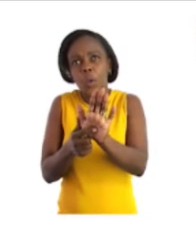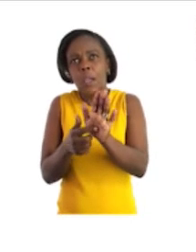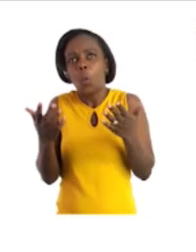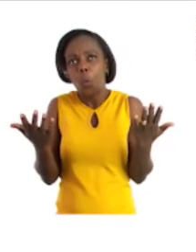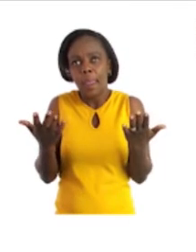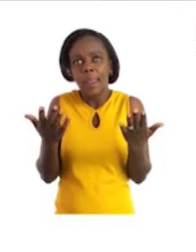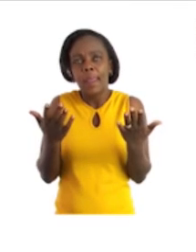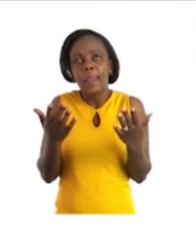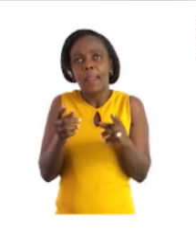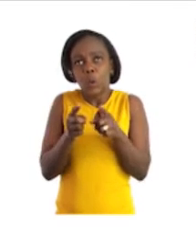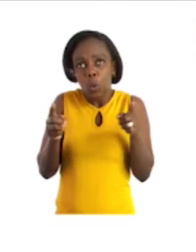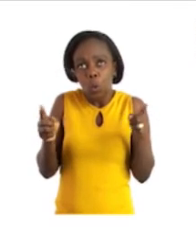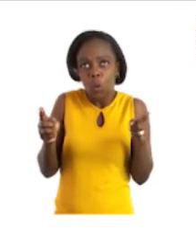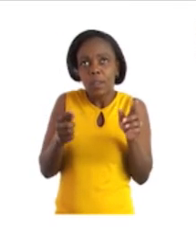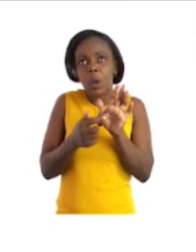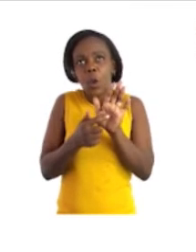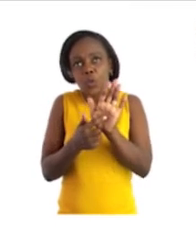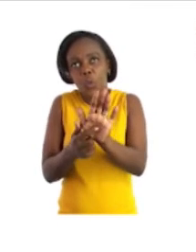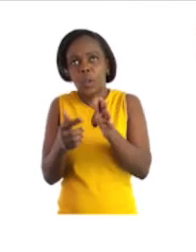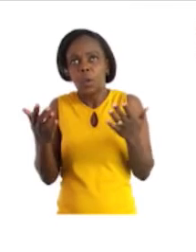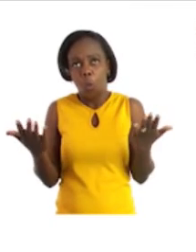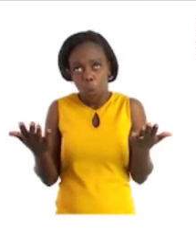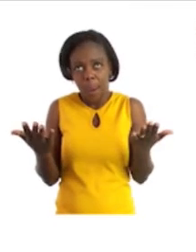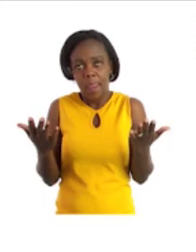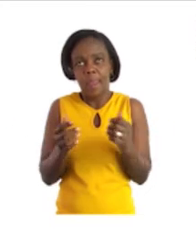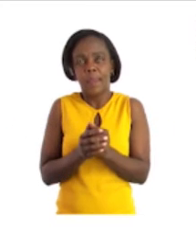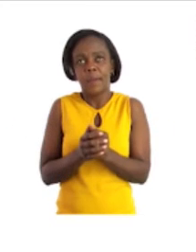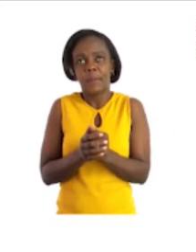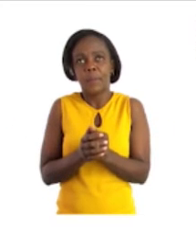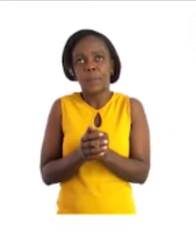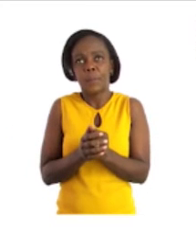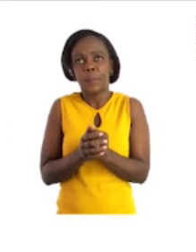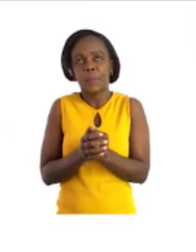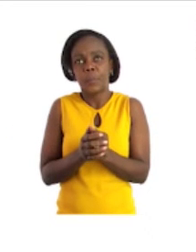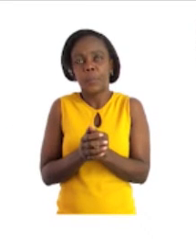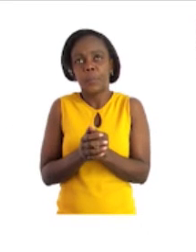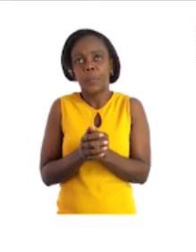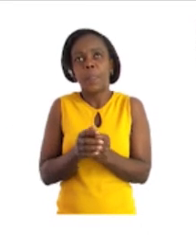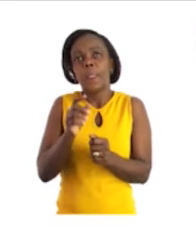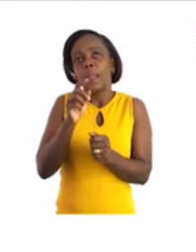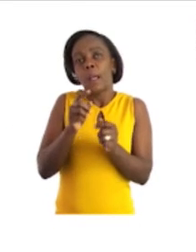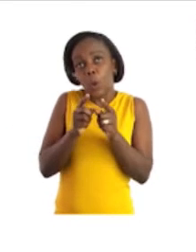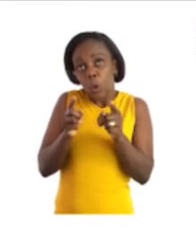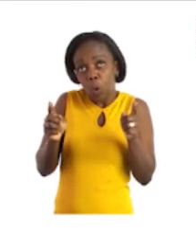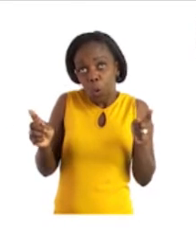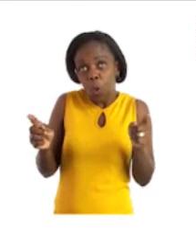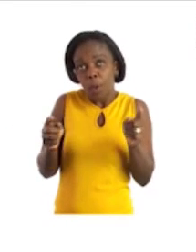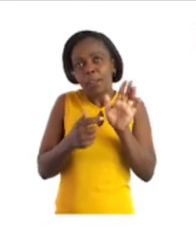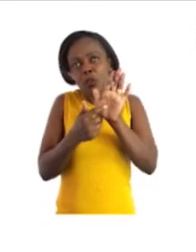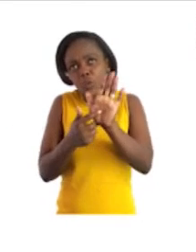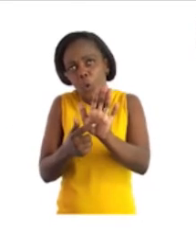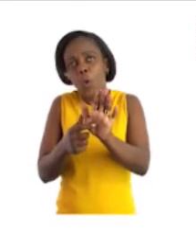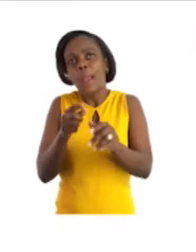o'clock? All right, so the long hand will point where? At the 12. Thank you. And